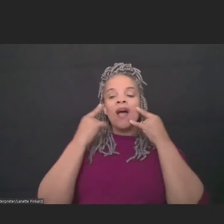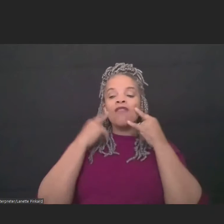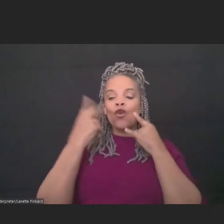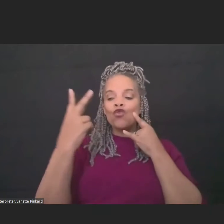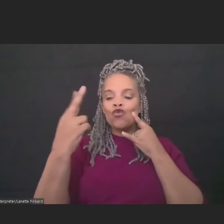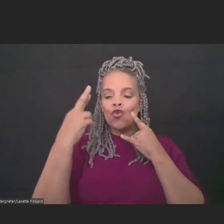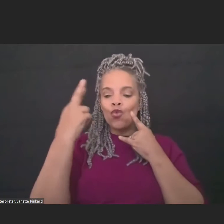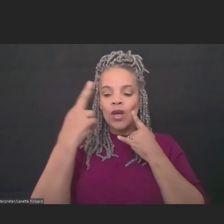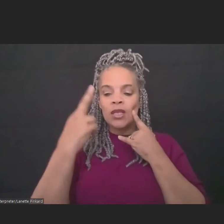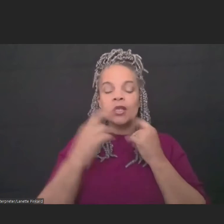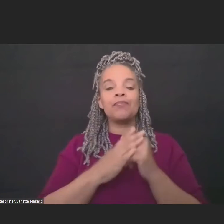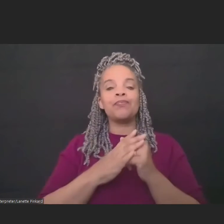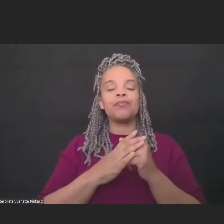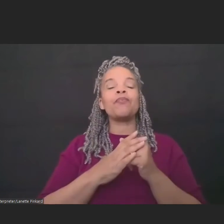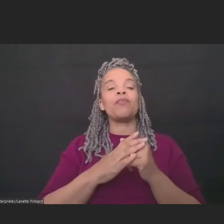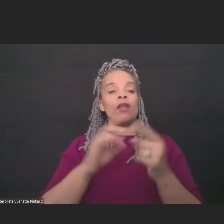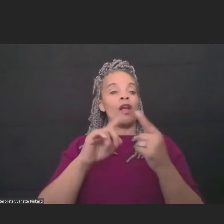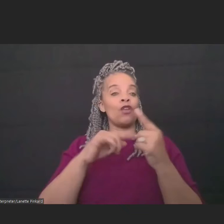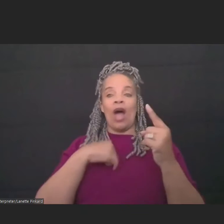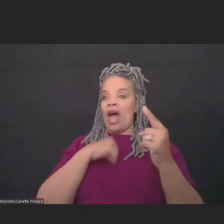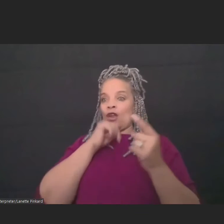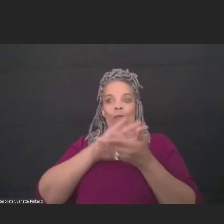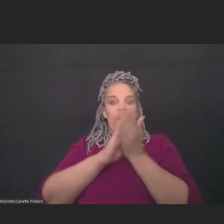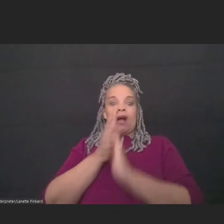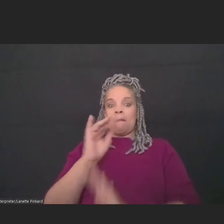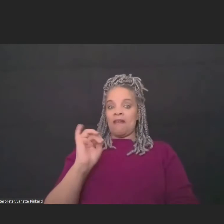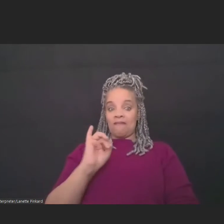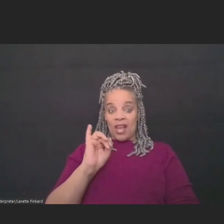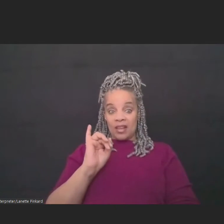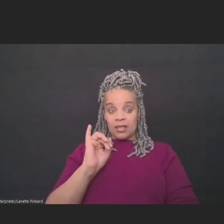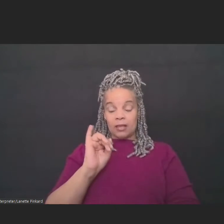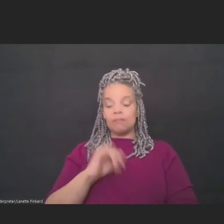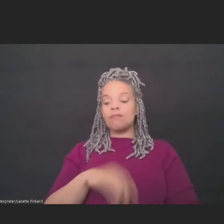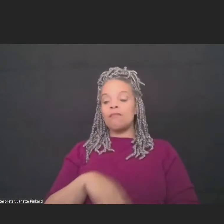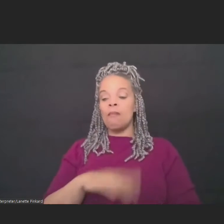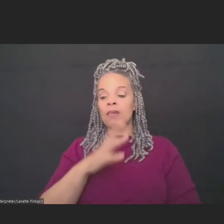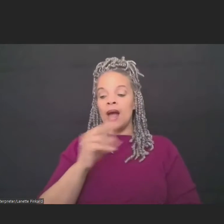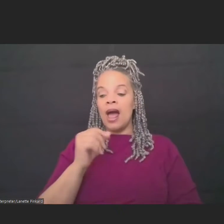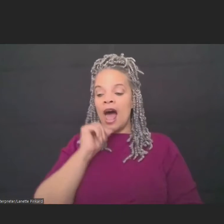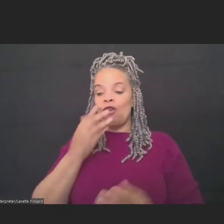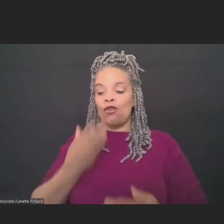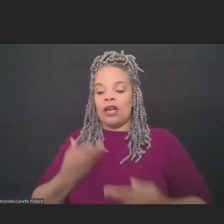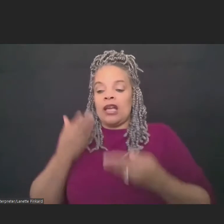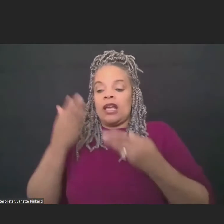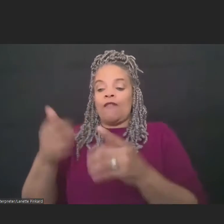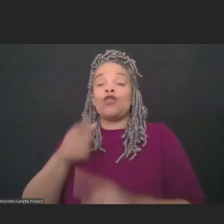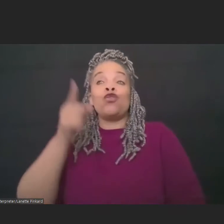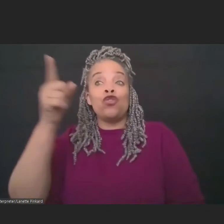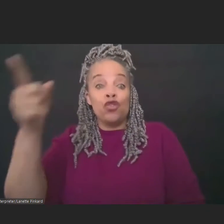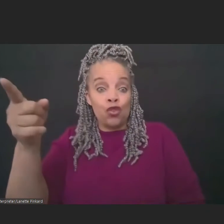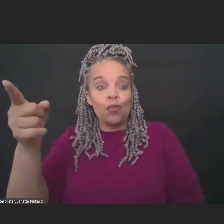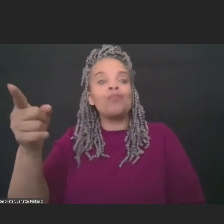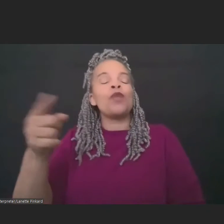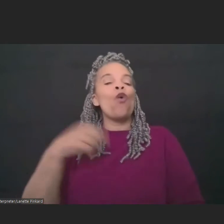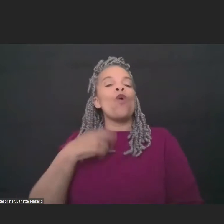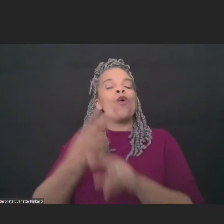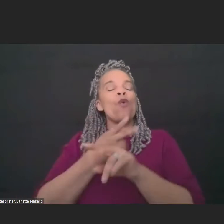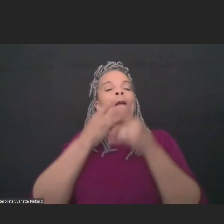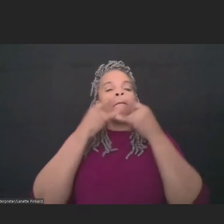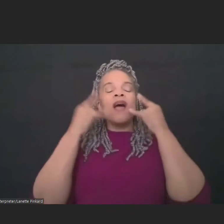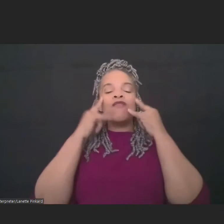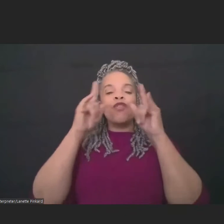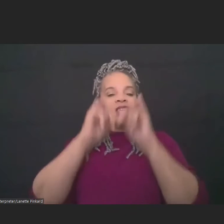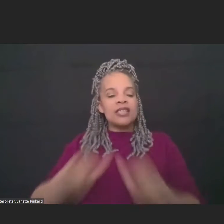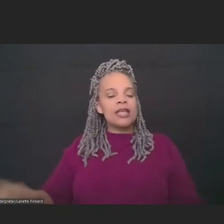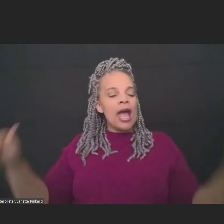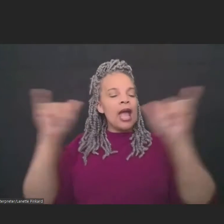reasons: so that I don't get infected and so that I don't give it to you. We wear masks for the same reason your